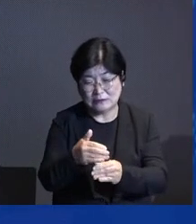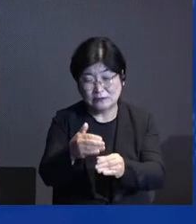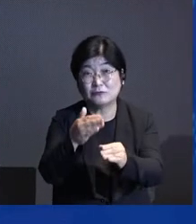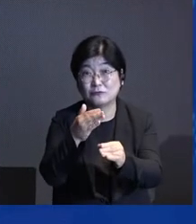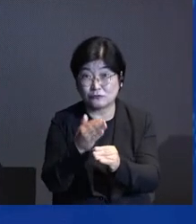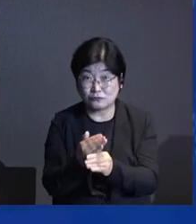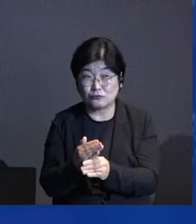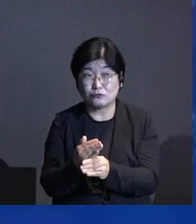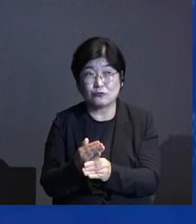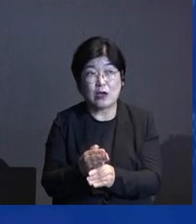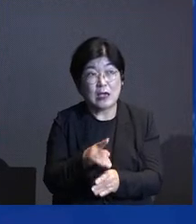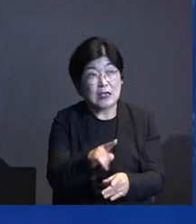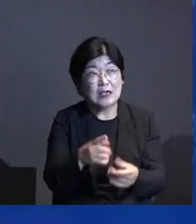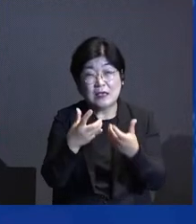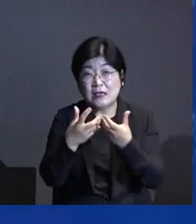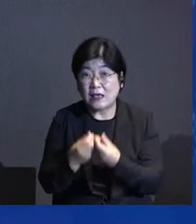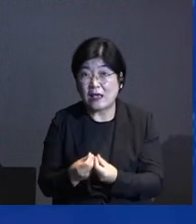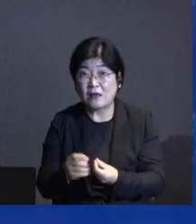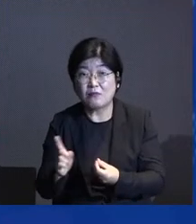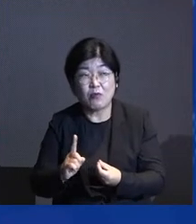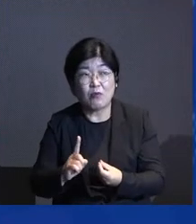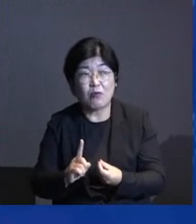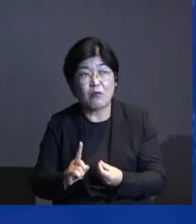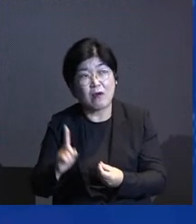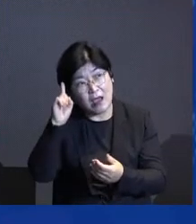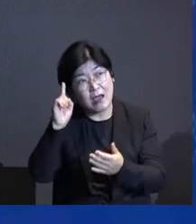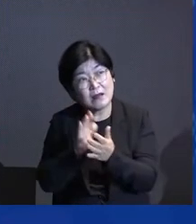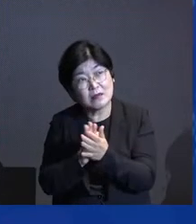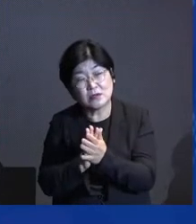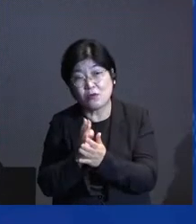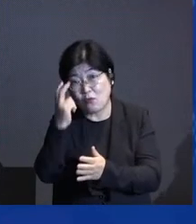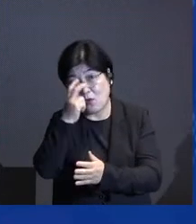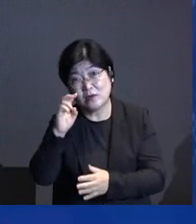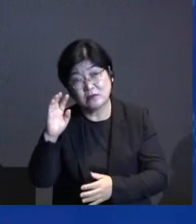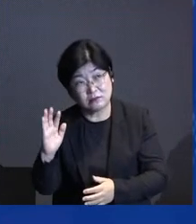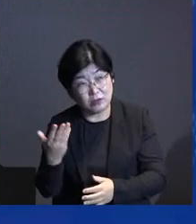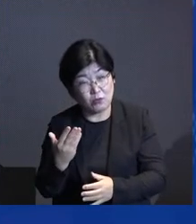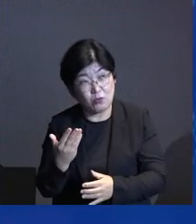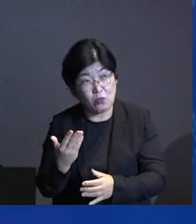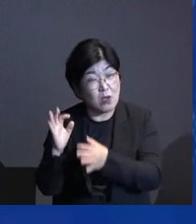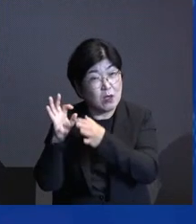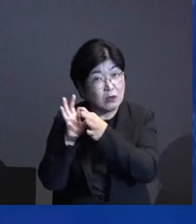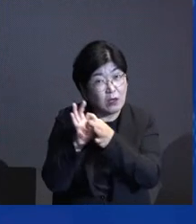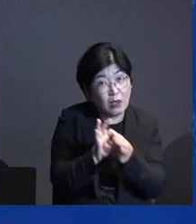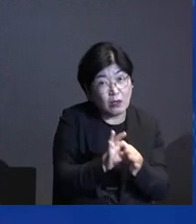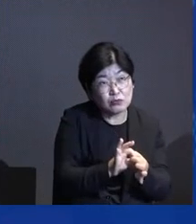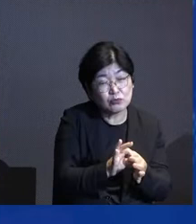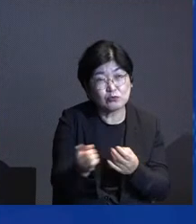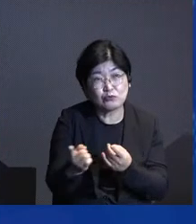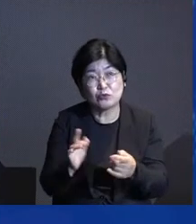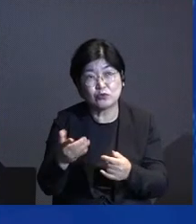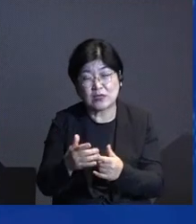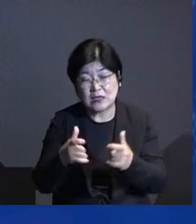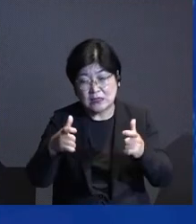entirely self-managed and self-sustained by local community members, and on the belief that